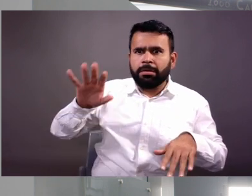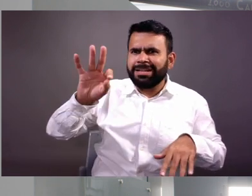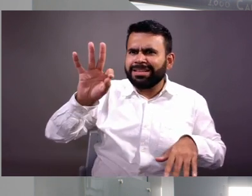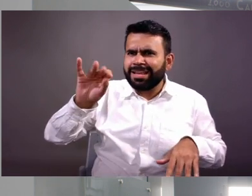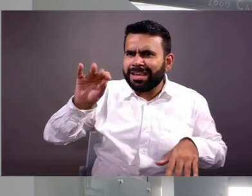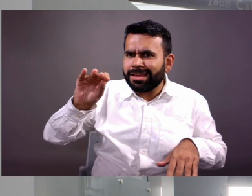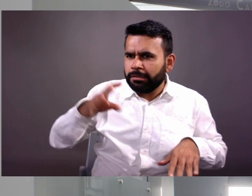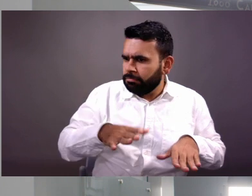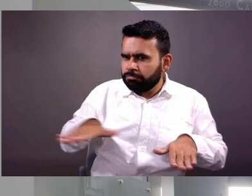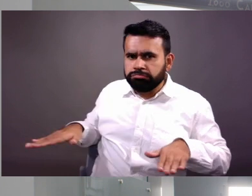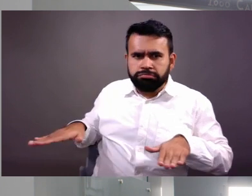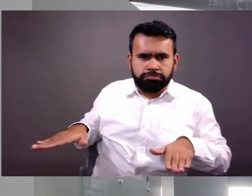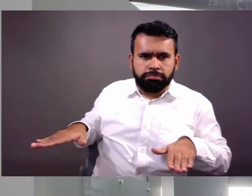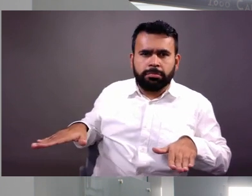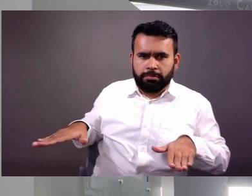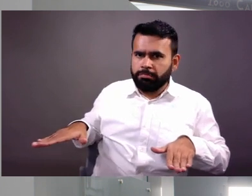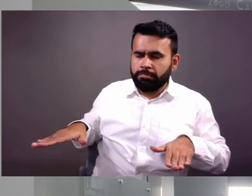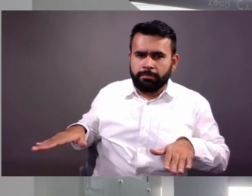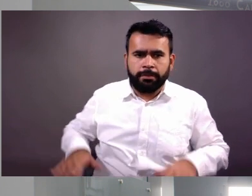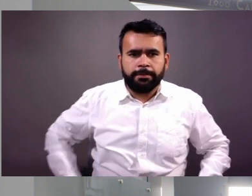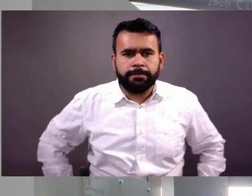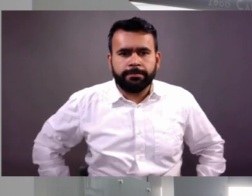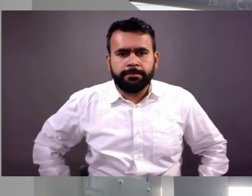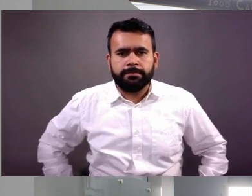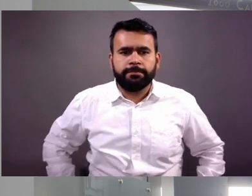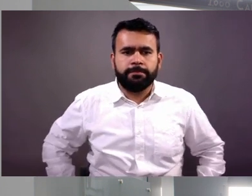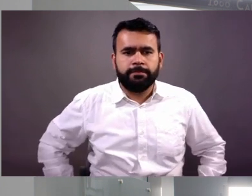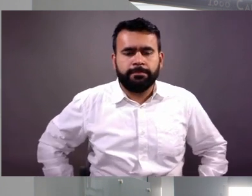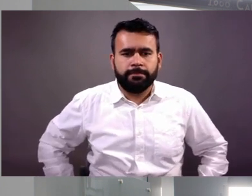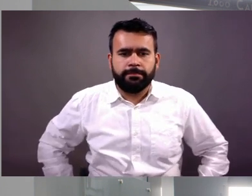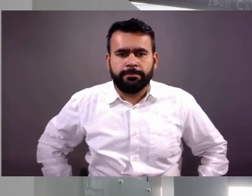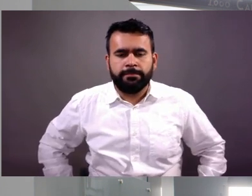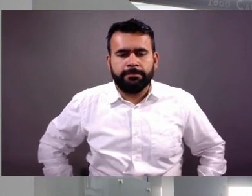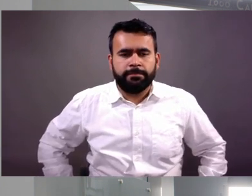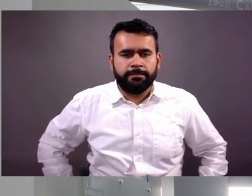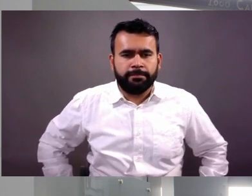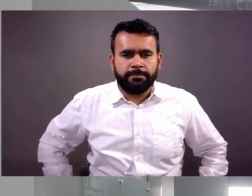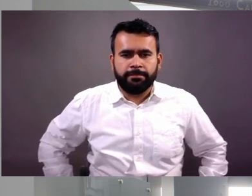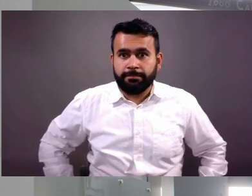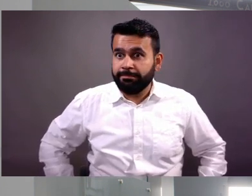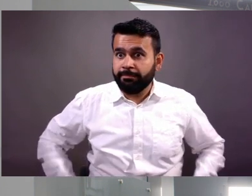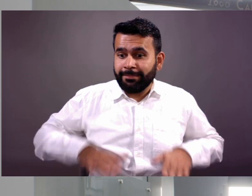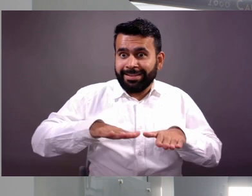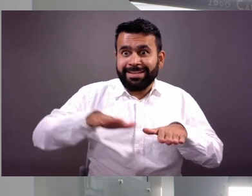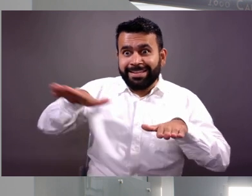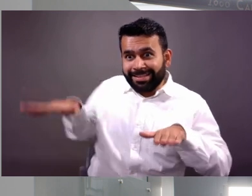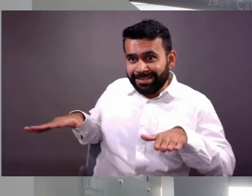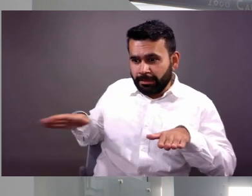bit. And from the ball of your foot, you're going to curl that knee around, like so. So 5, 6, 7,